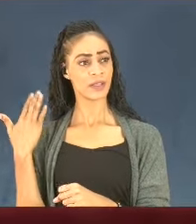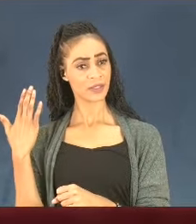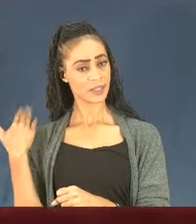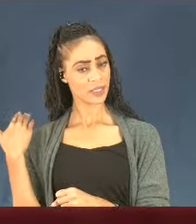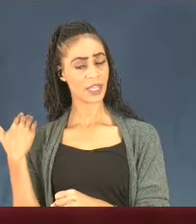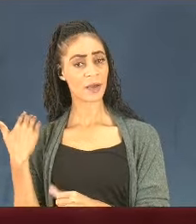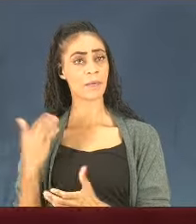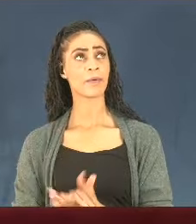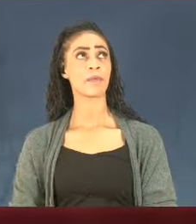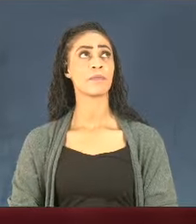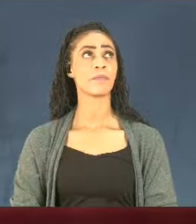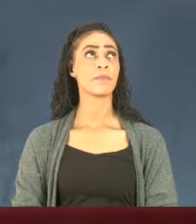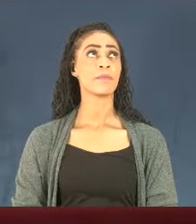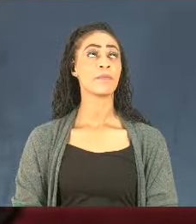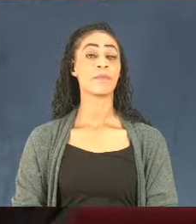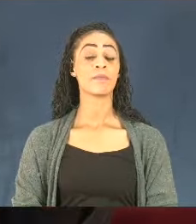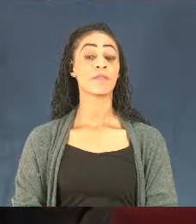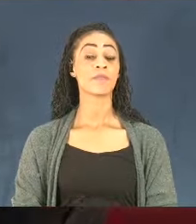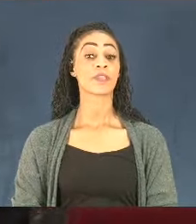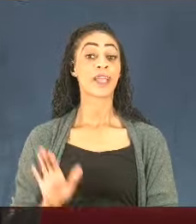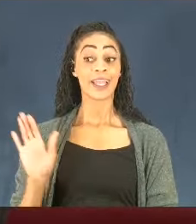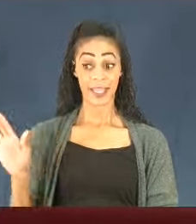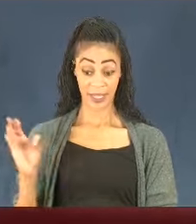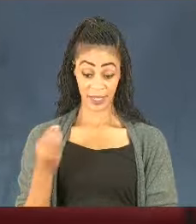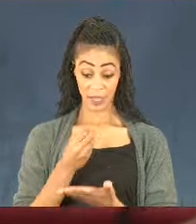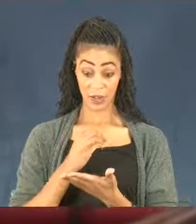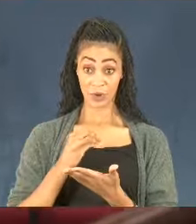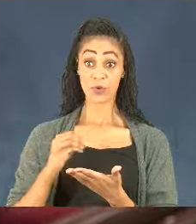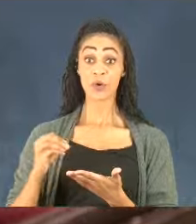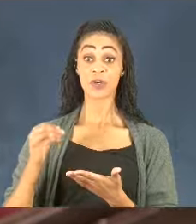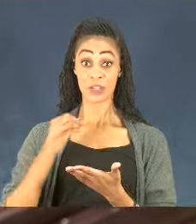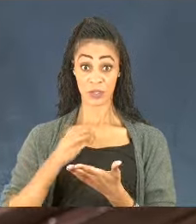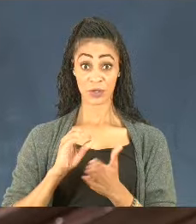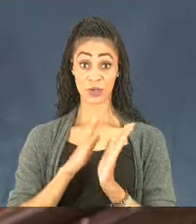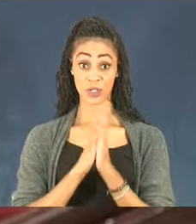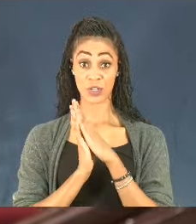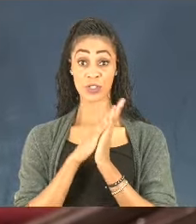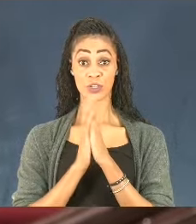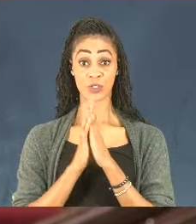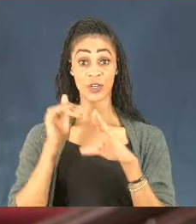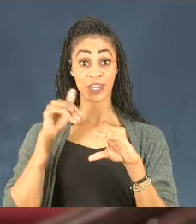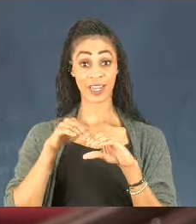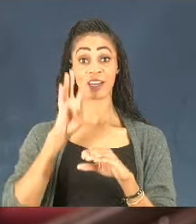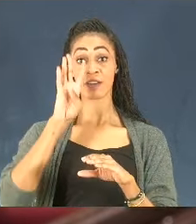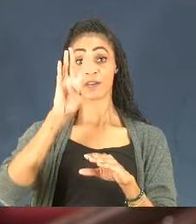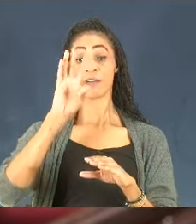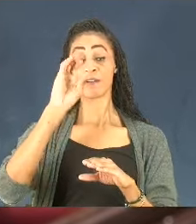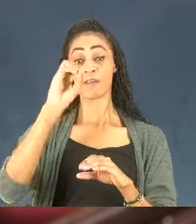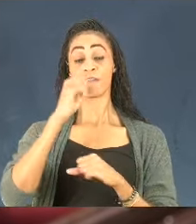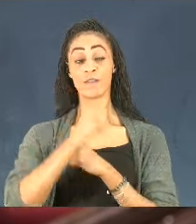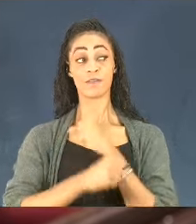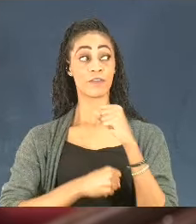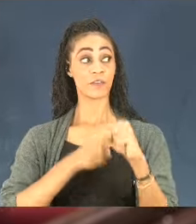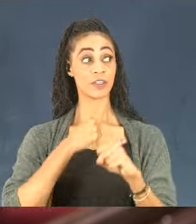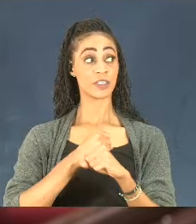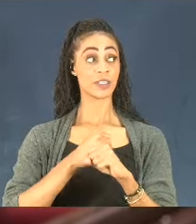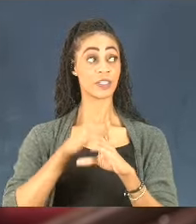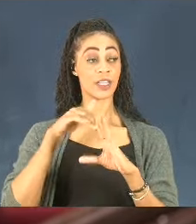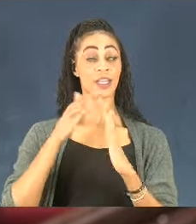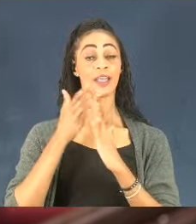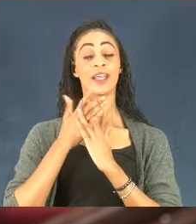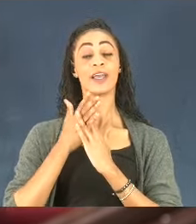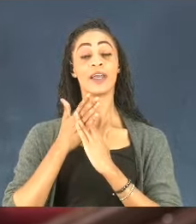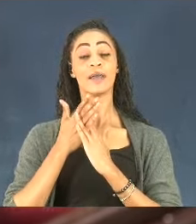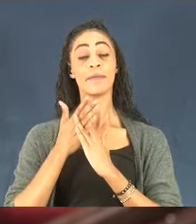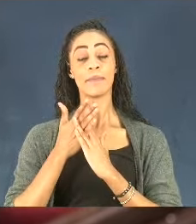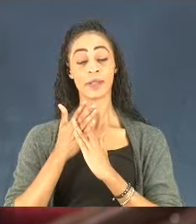writer. You know that it took him 40 years to write that piece of work. 40 years. But in between, he wrote this little